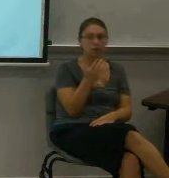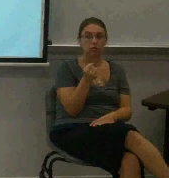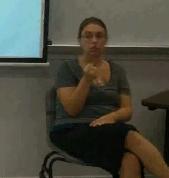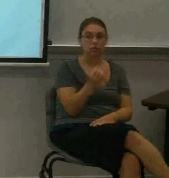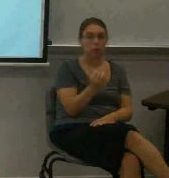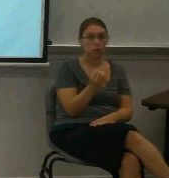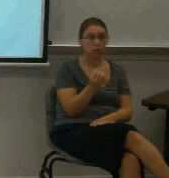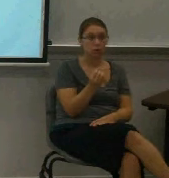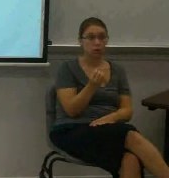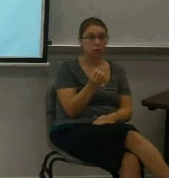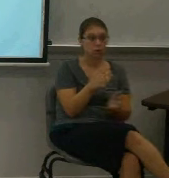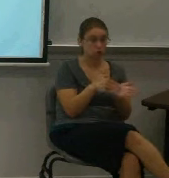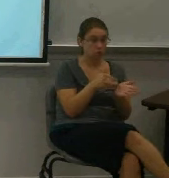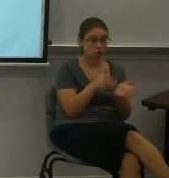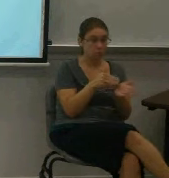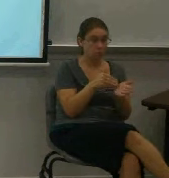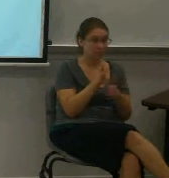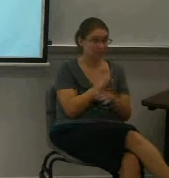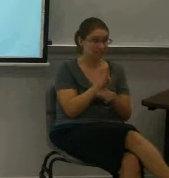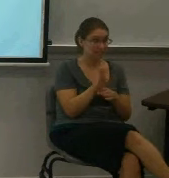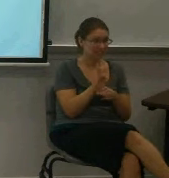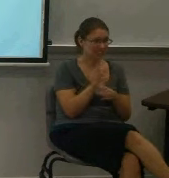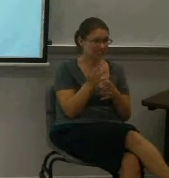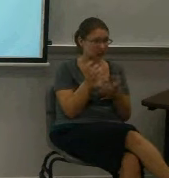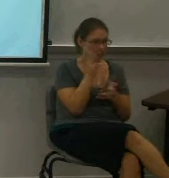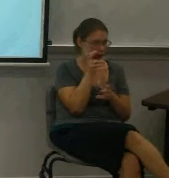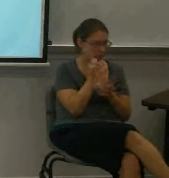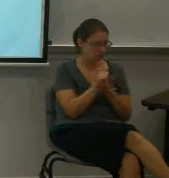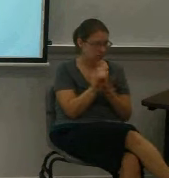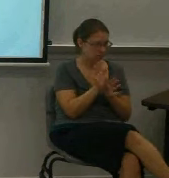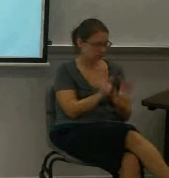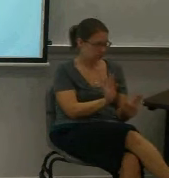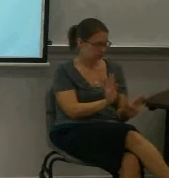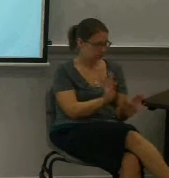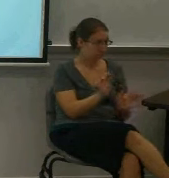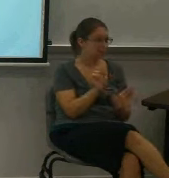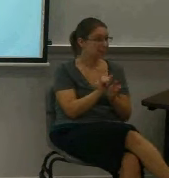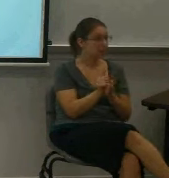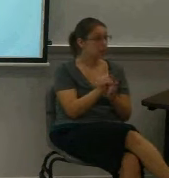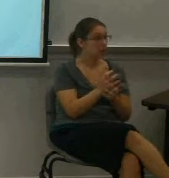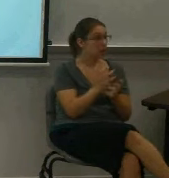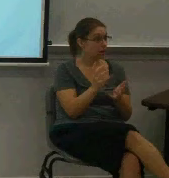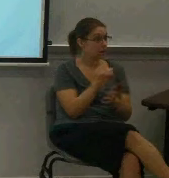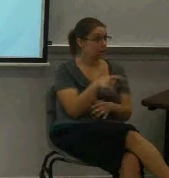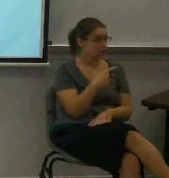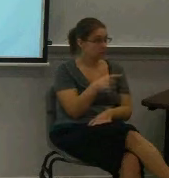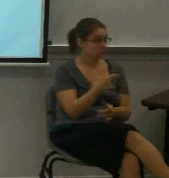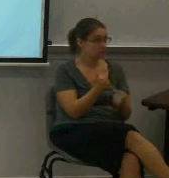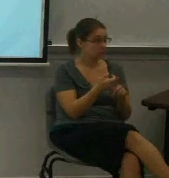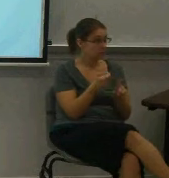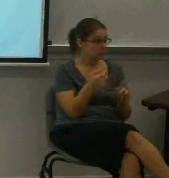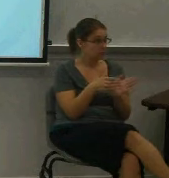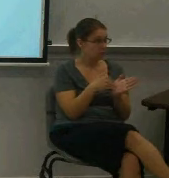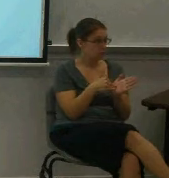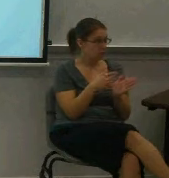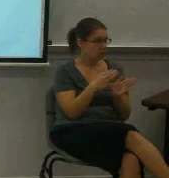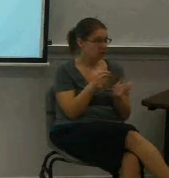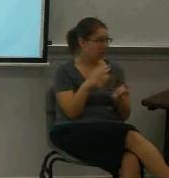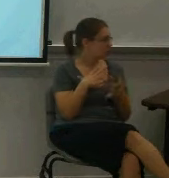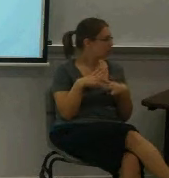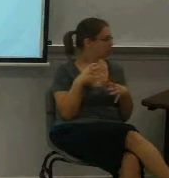the soap and detergent companies didn't want to hear that because that's where much of that phosphorus was coming from. And so